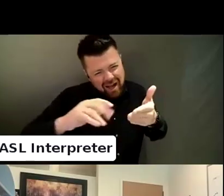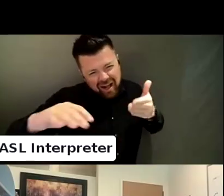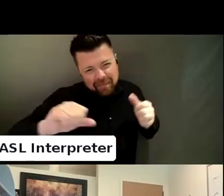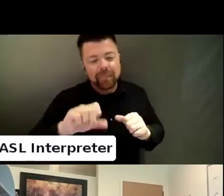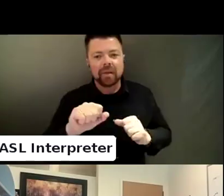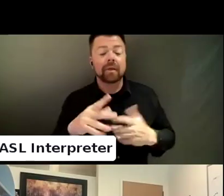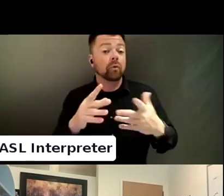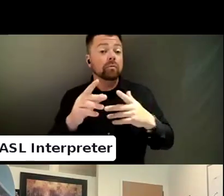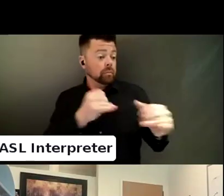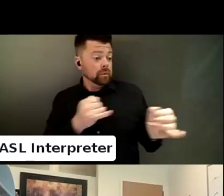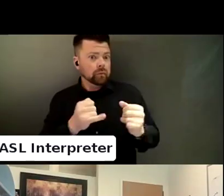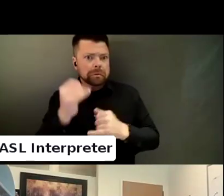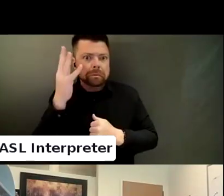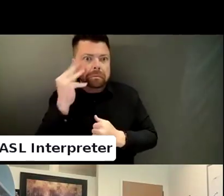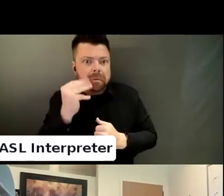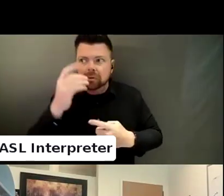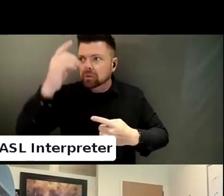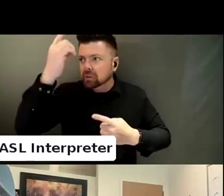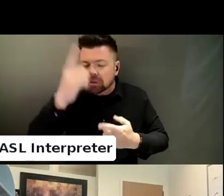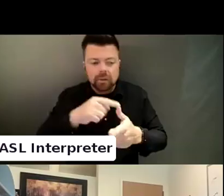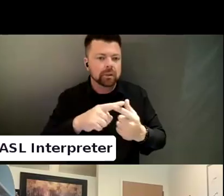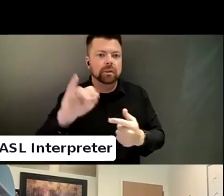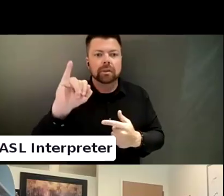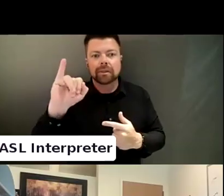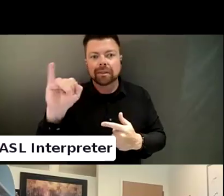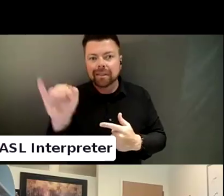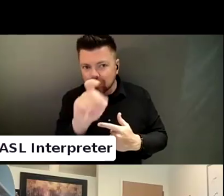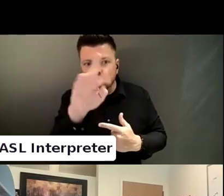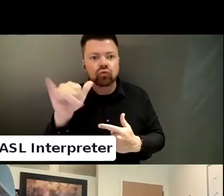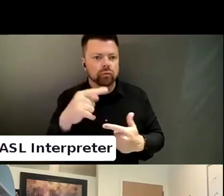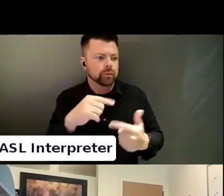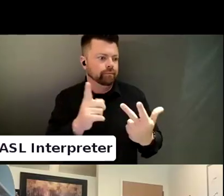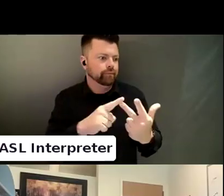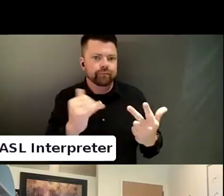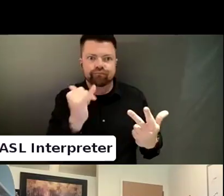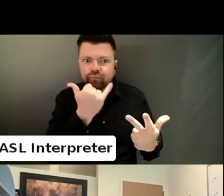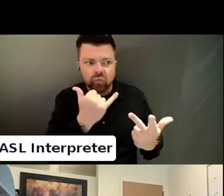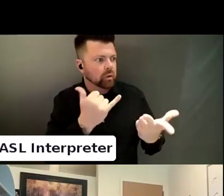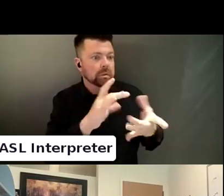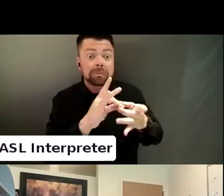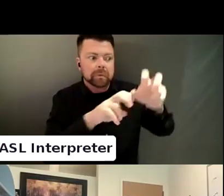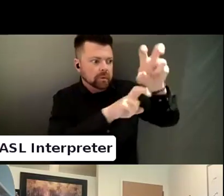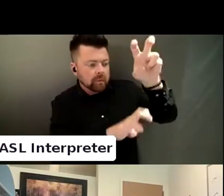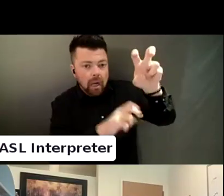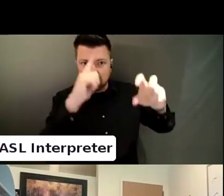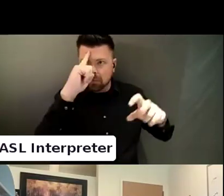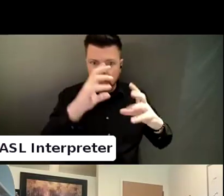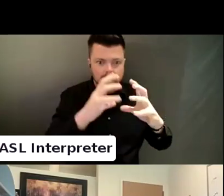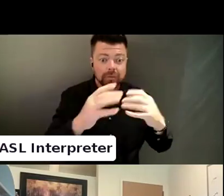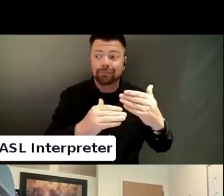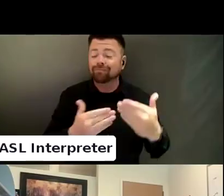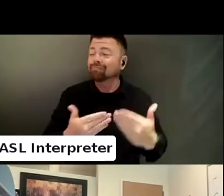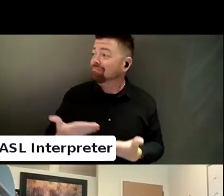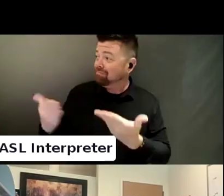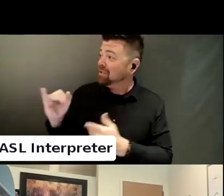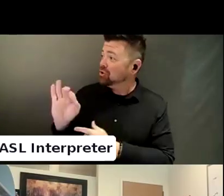and other diseases or injuries that lead to paralysis. And with that, I'll hand over to Jen. Thanks, Leigh.